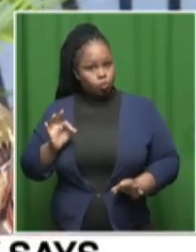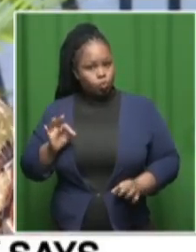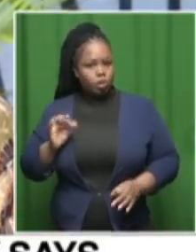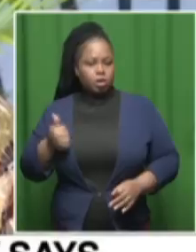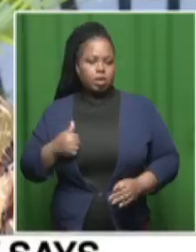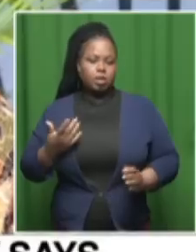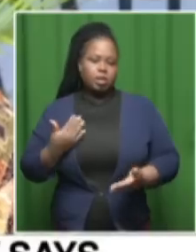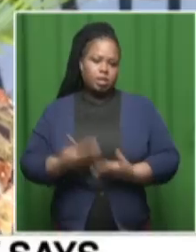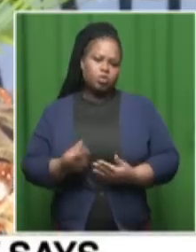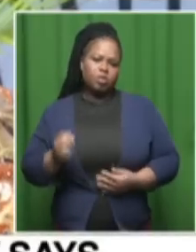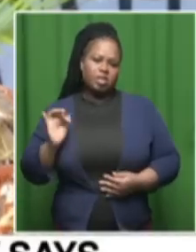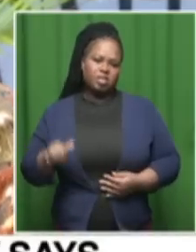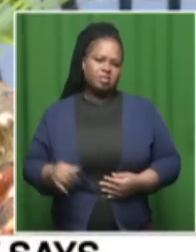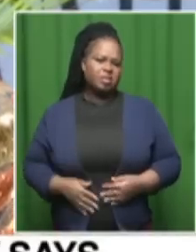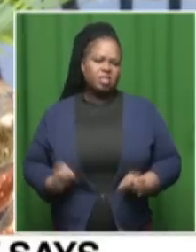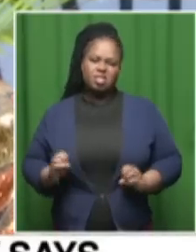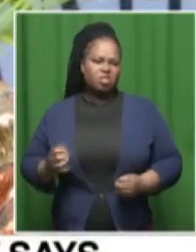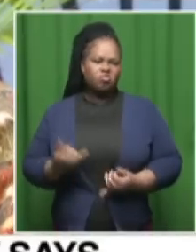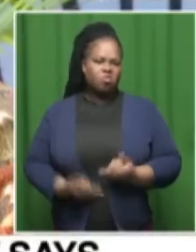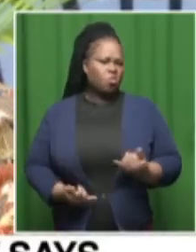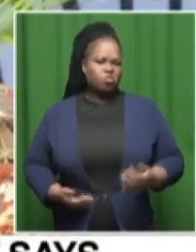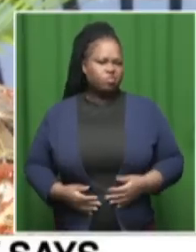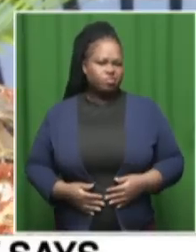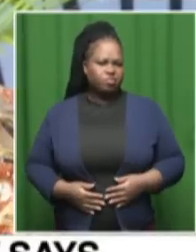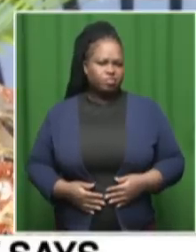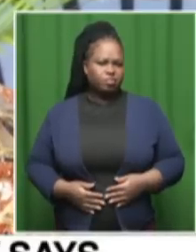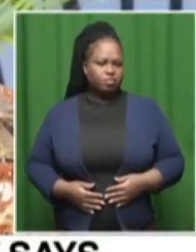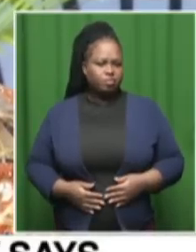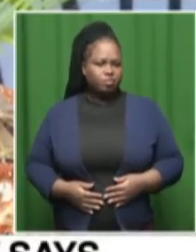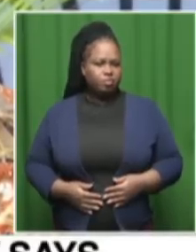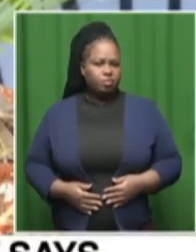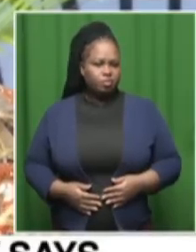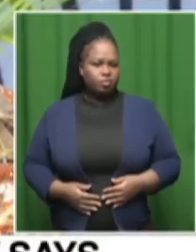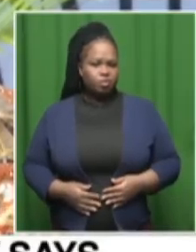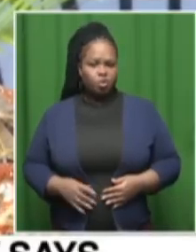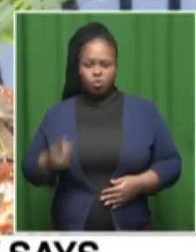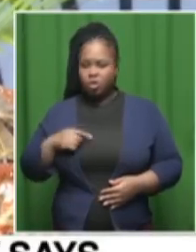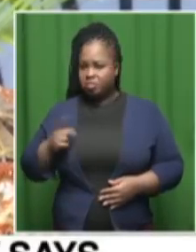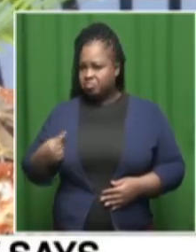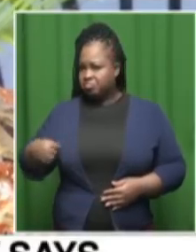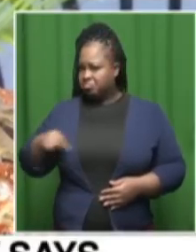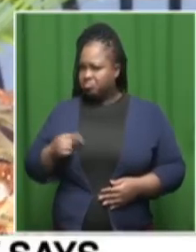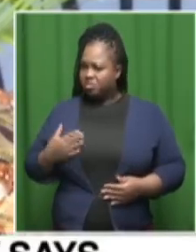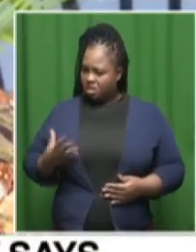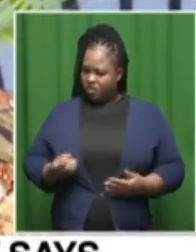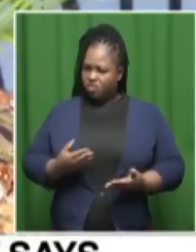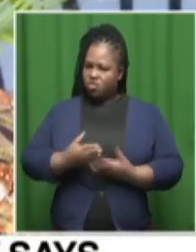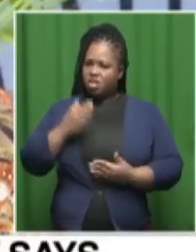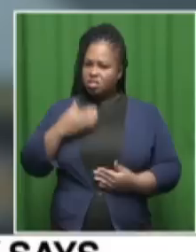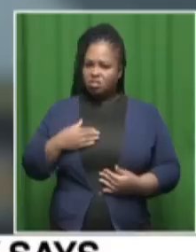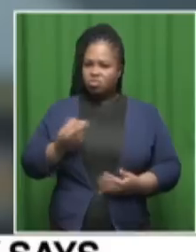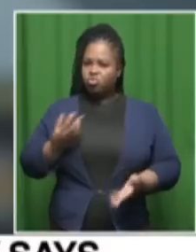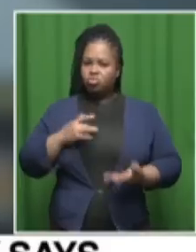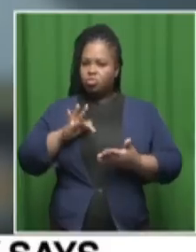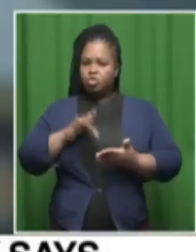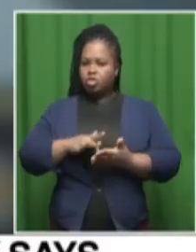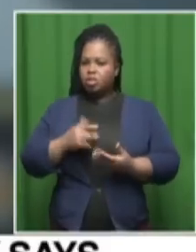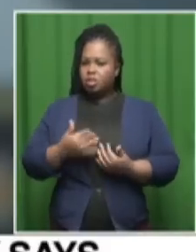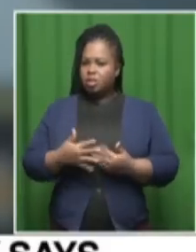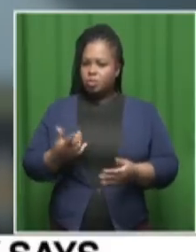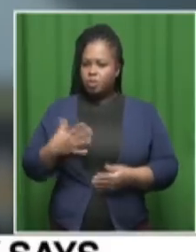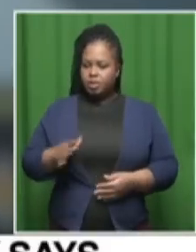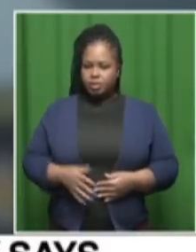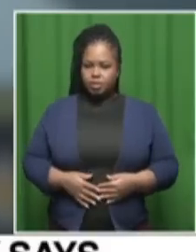go for it. And indeed, there's nothing wrong, by the way, right? Like all of us, he has the right to stand for any position. The